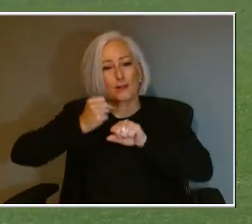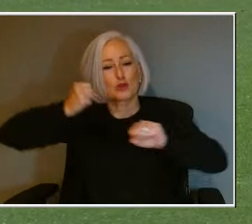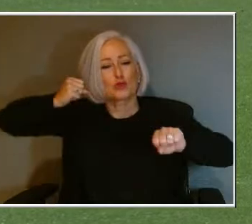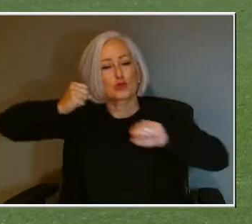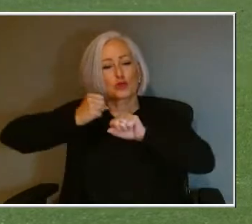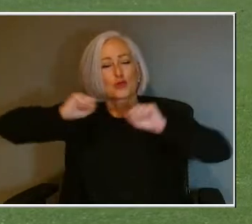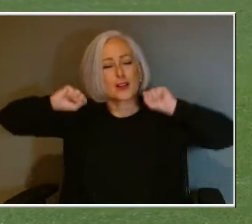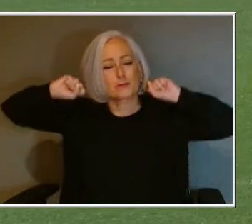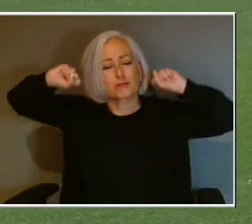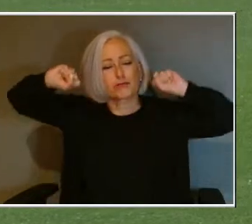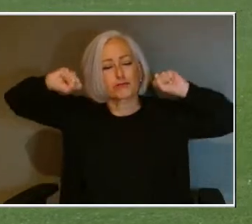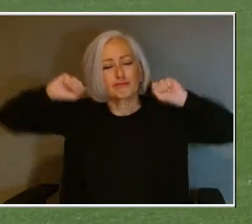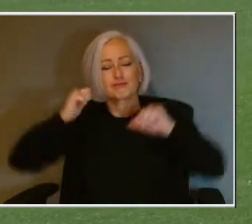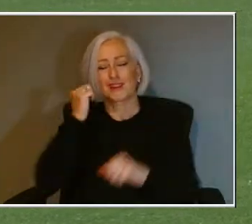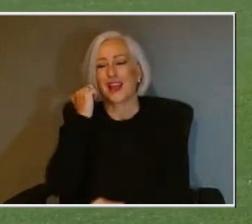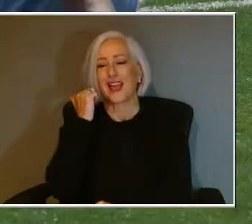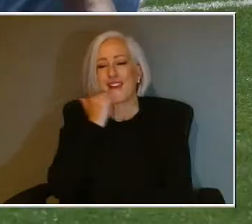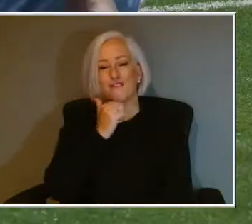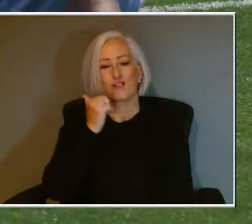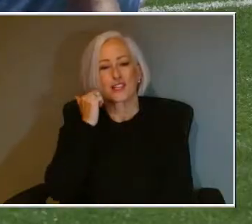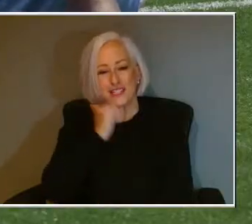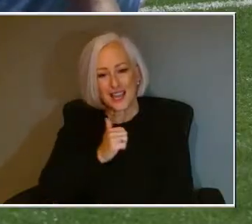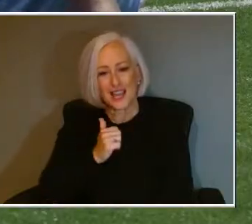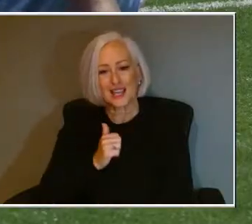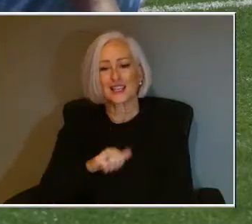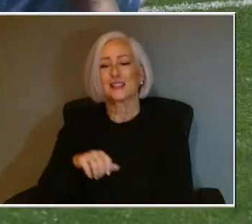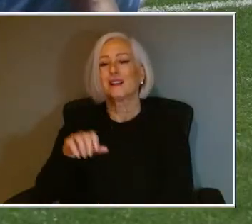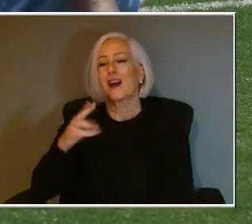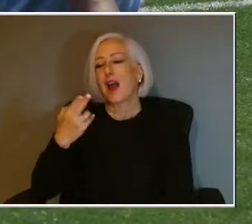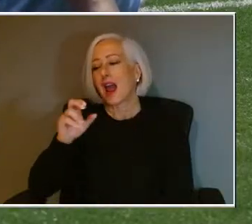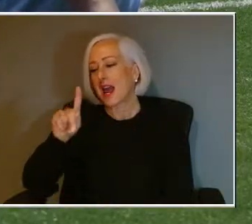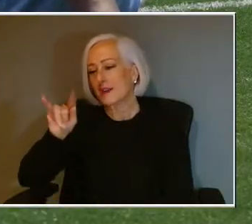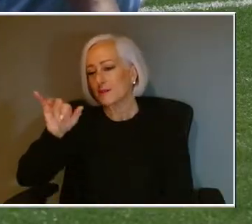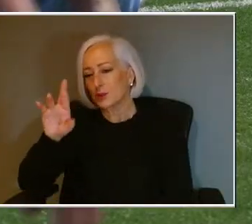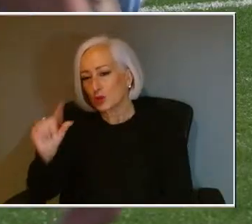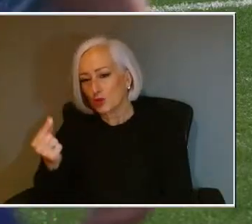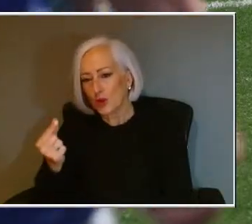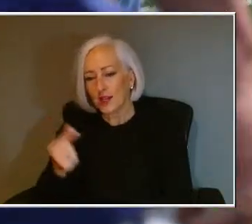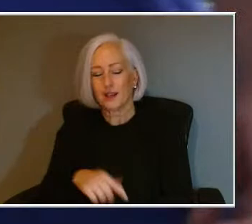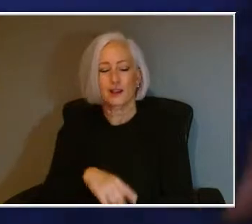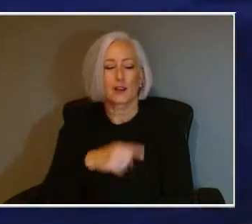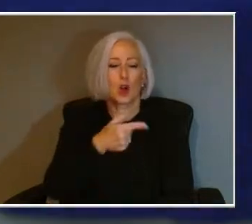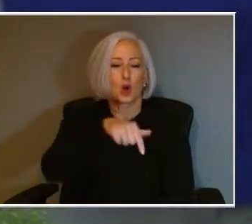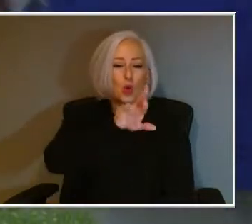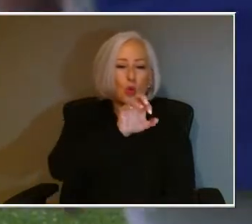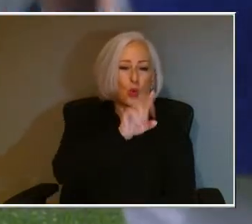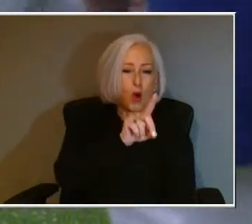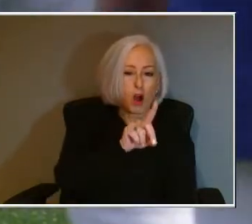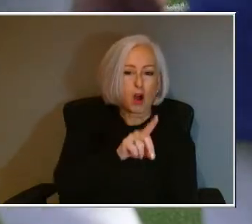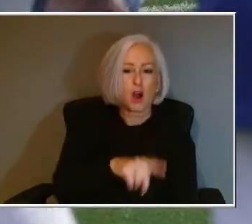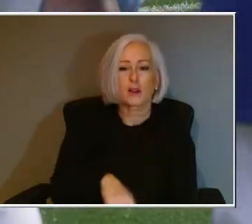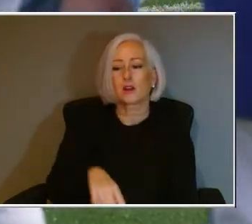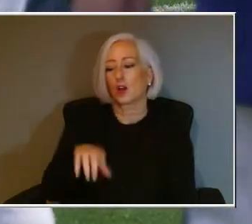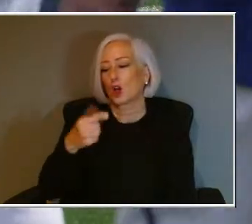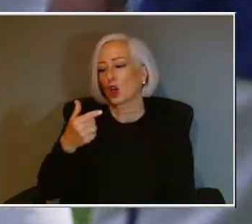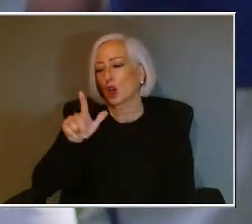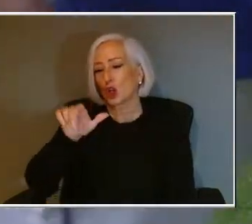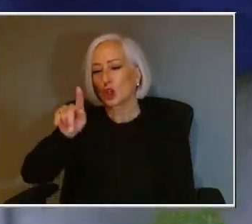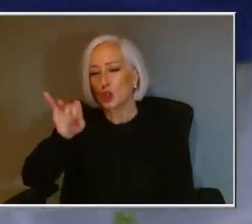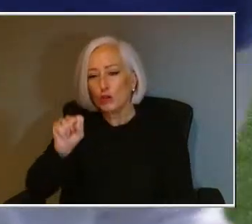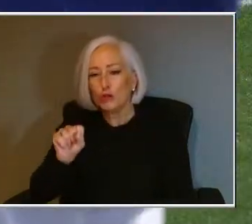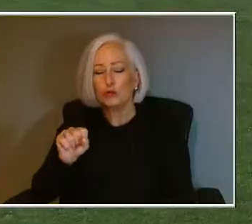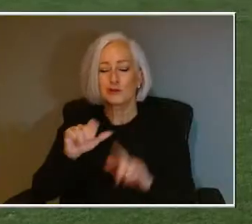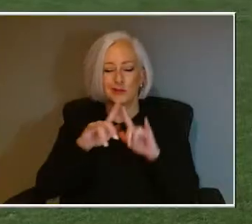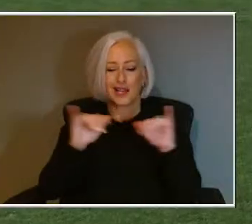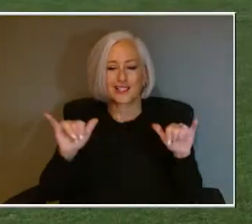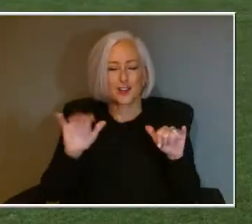your hamstrings ready, getting your quads ready, getting your hip flexors ready, getting your glutes ready, getting them strong. And those are the things that